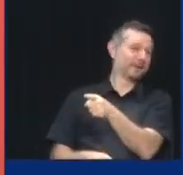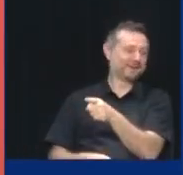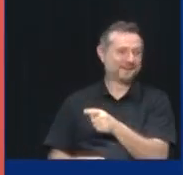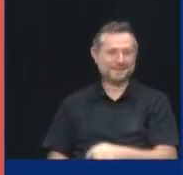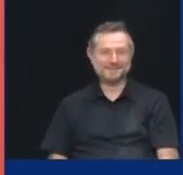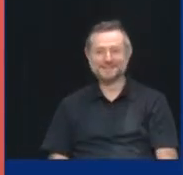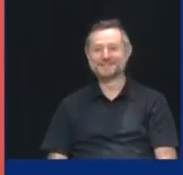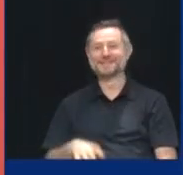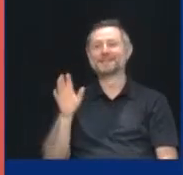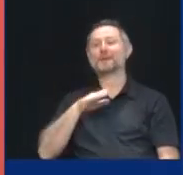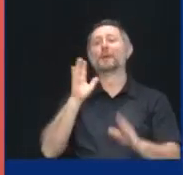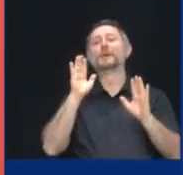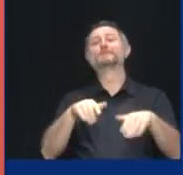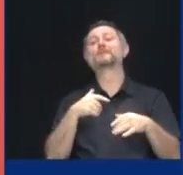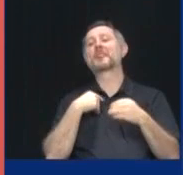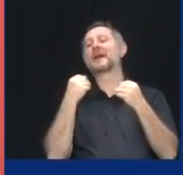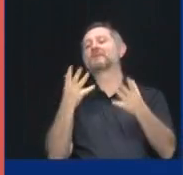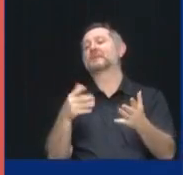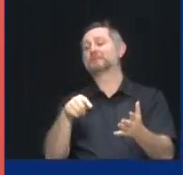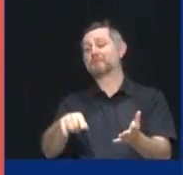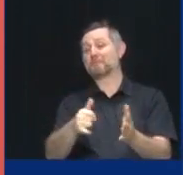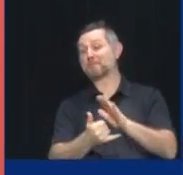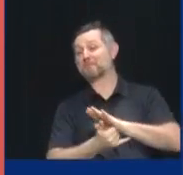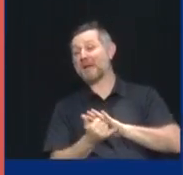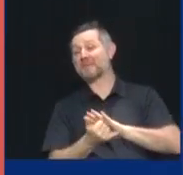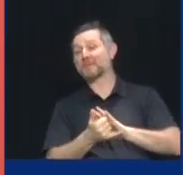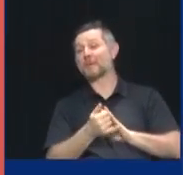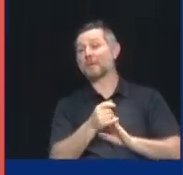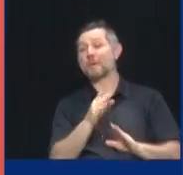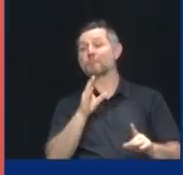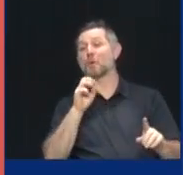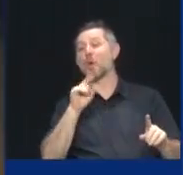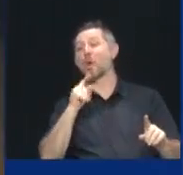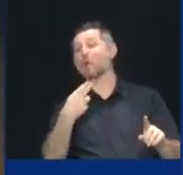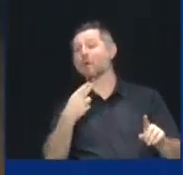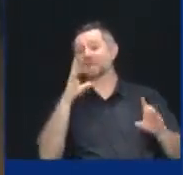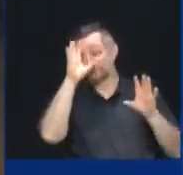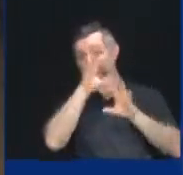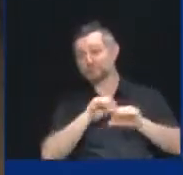Let's give our great Manhattan Borough President Gail Brewer a round of applause.